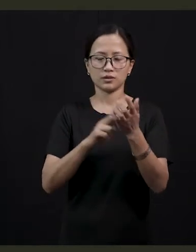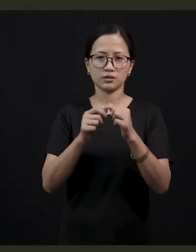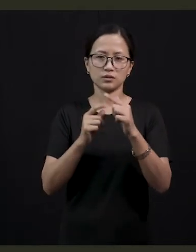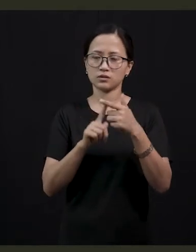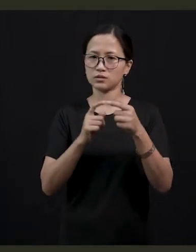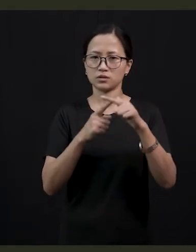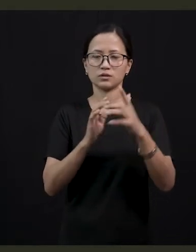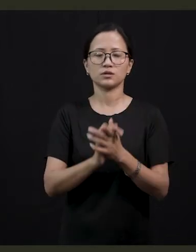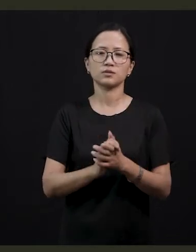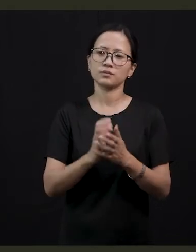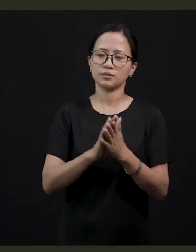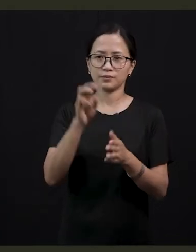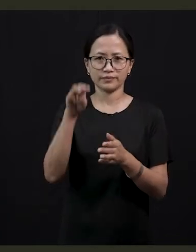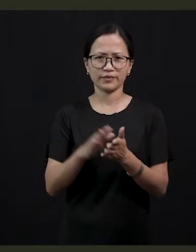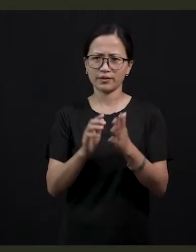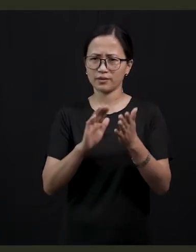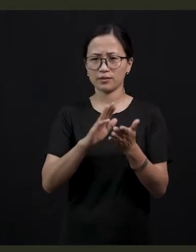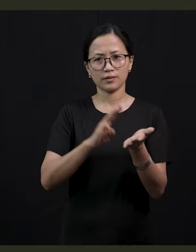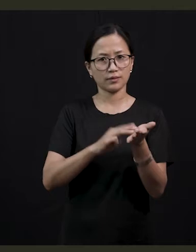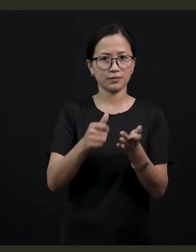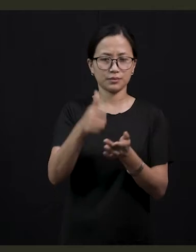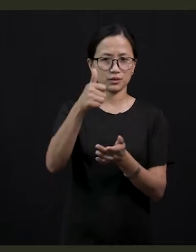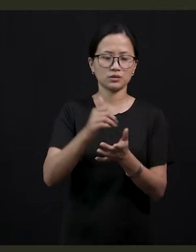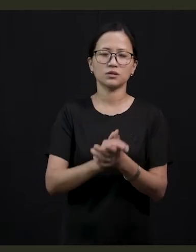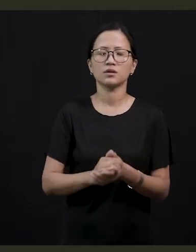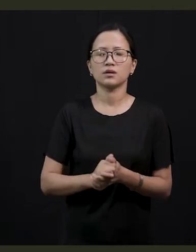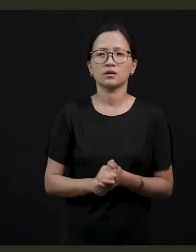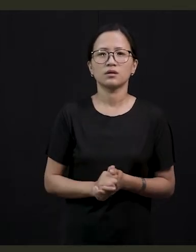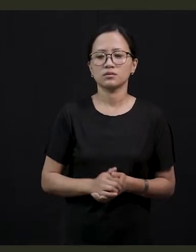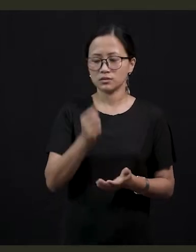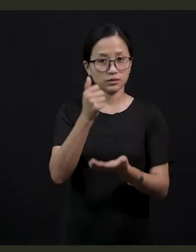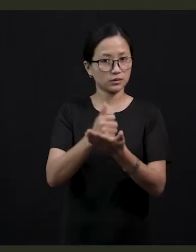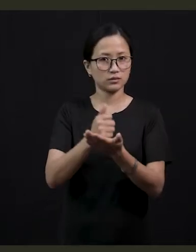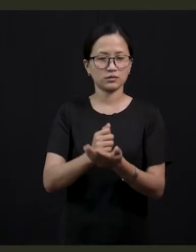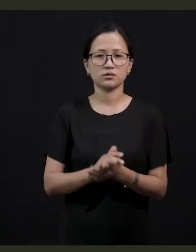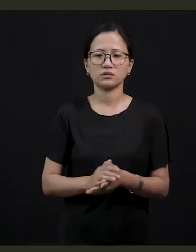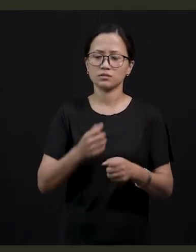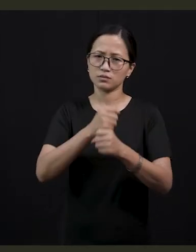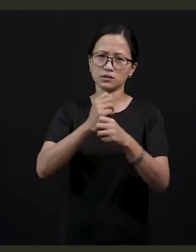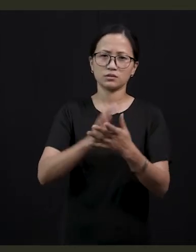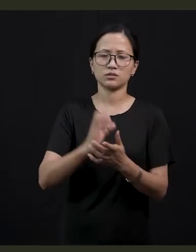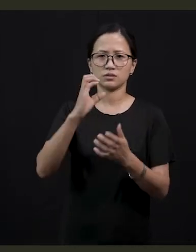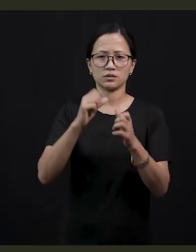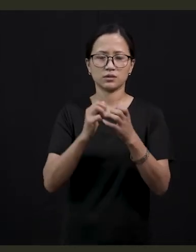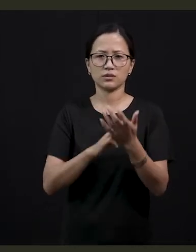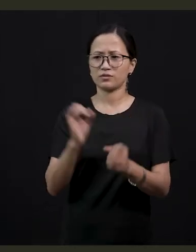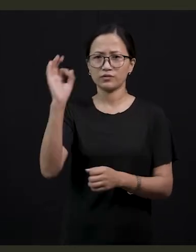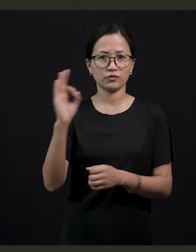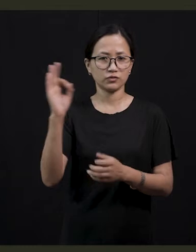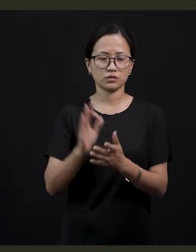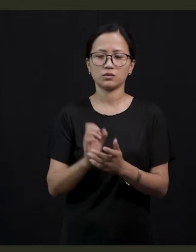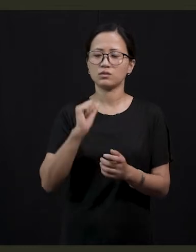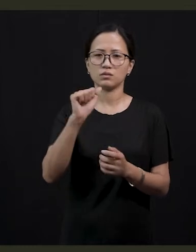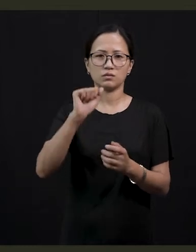chief minister's power. It is his right that he can decide, and he makes the cabinet of his own choice.